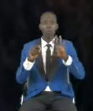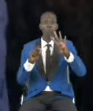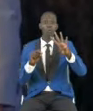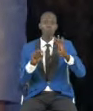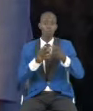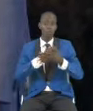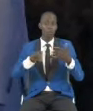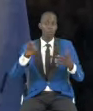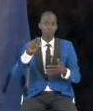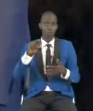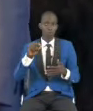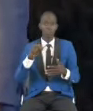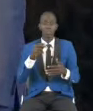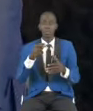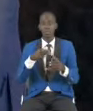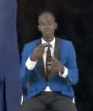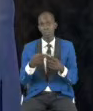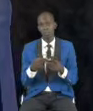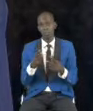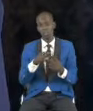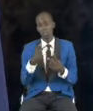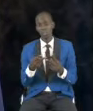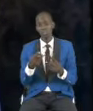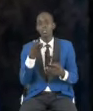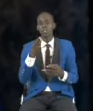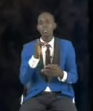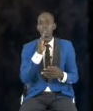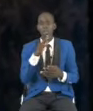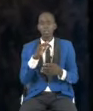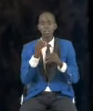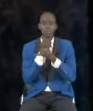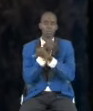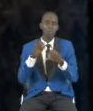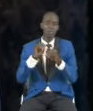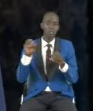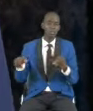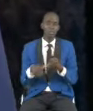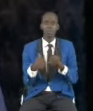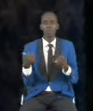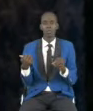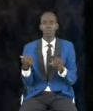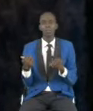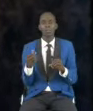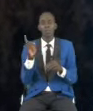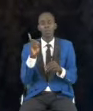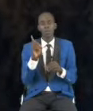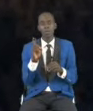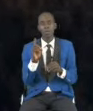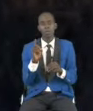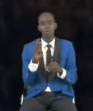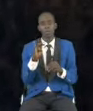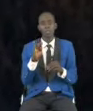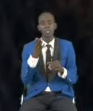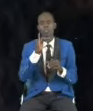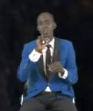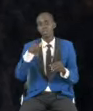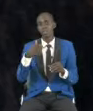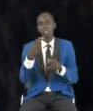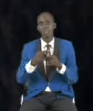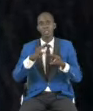is none other name under heaven given among men whereby we